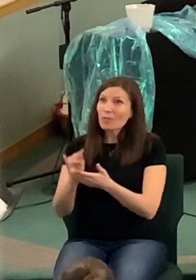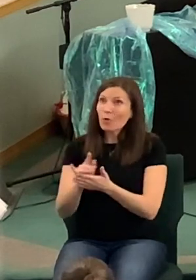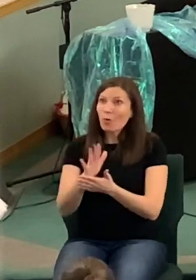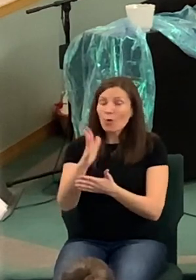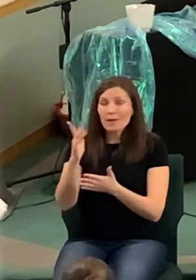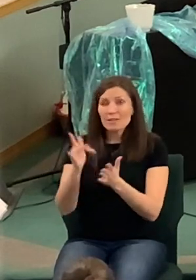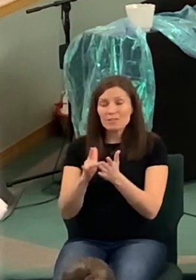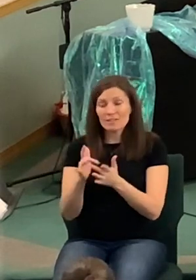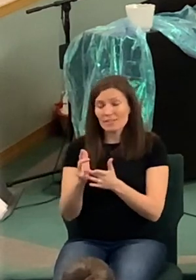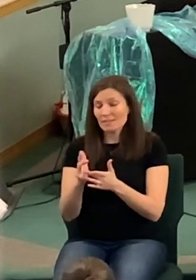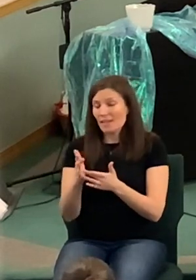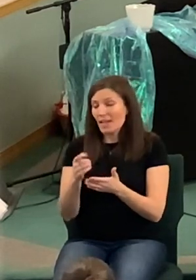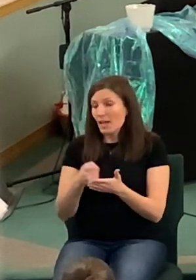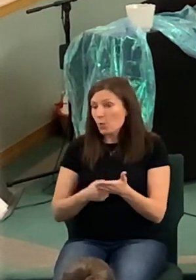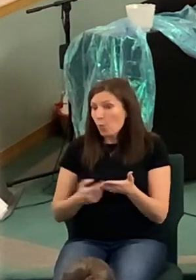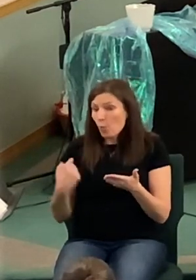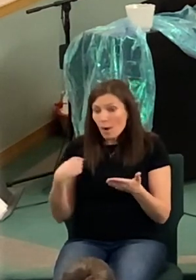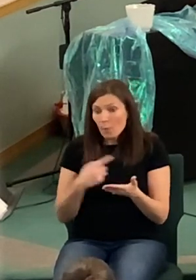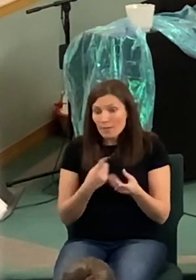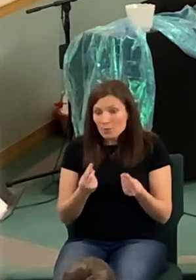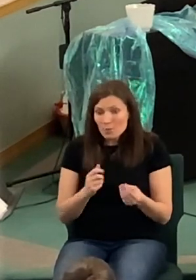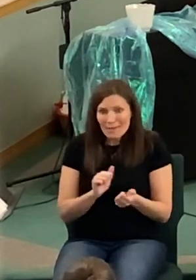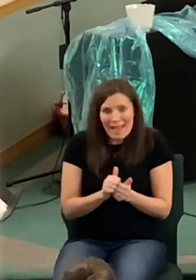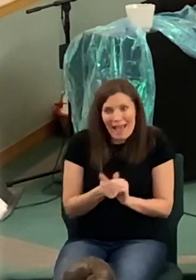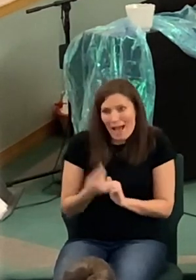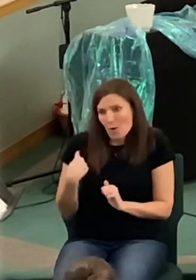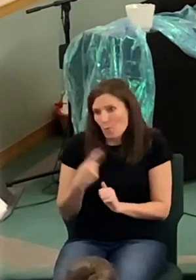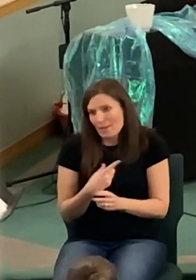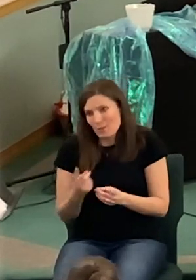what we do and how we do it.